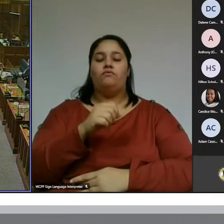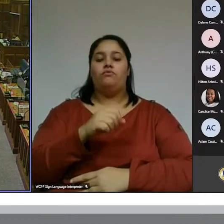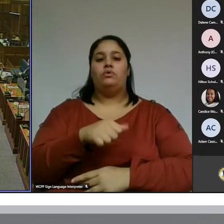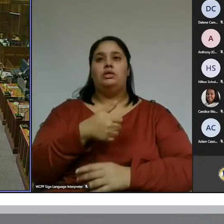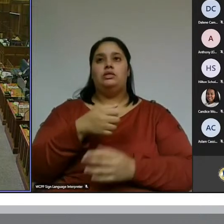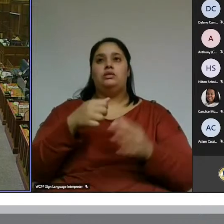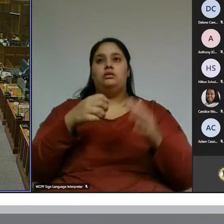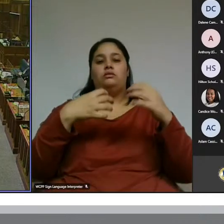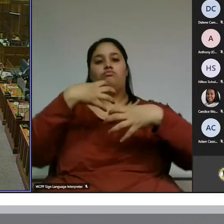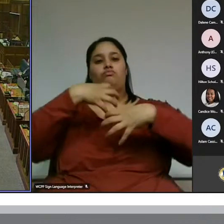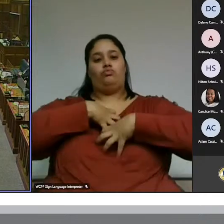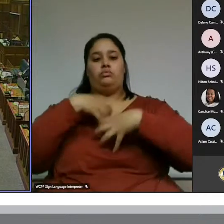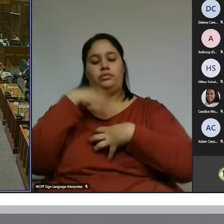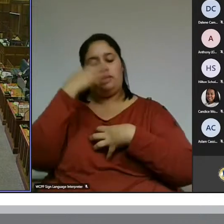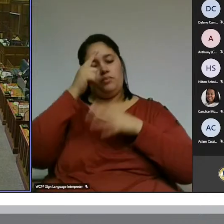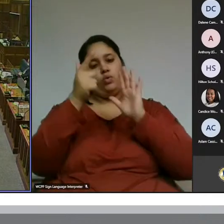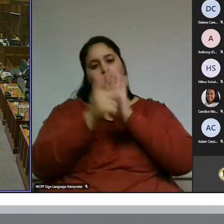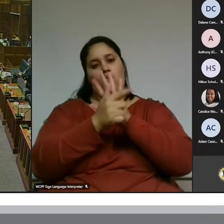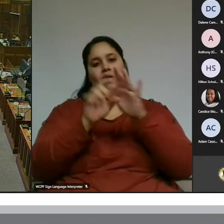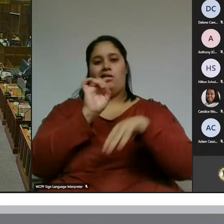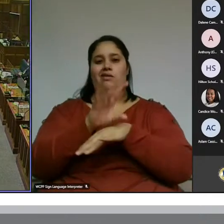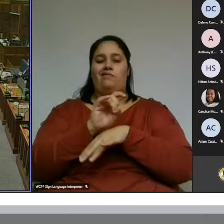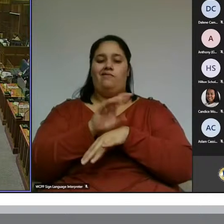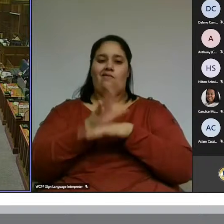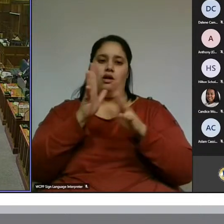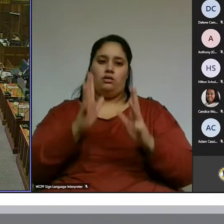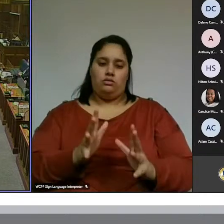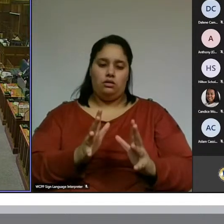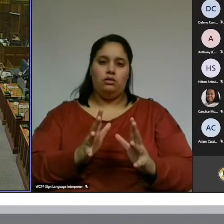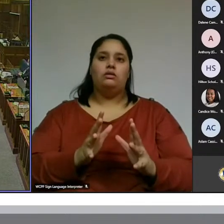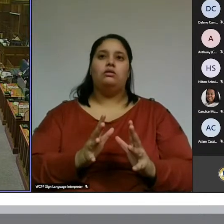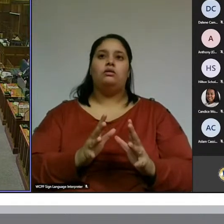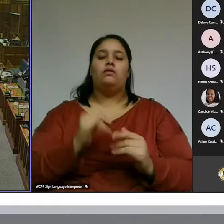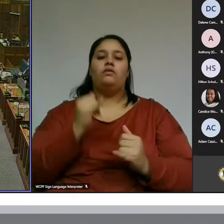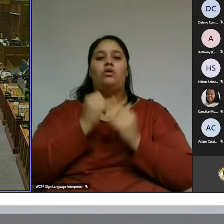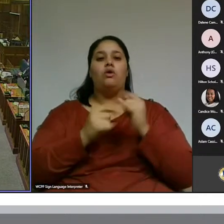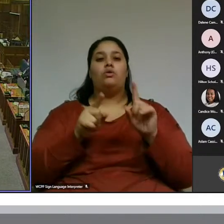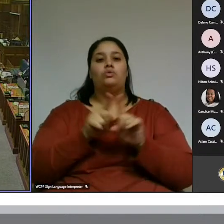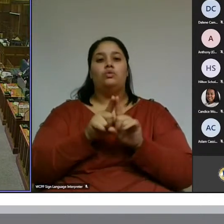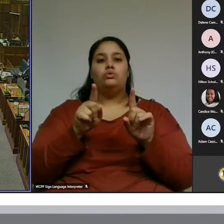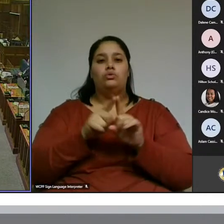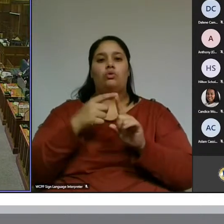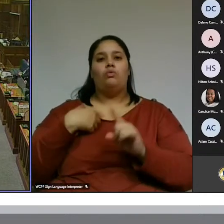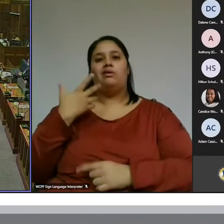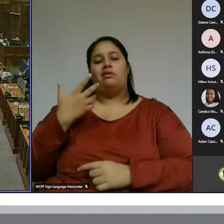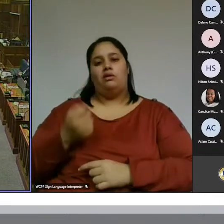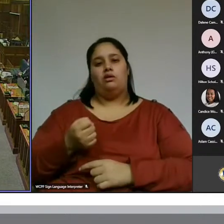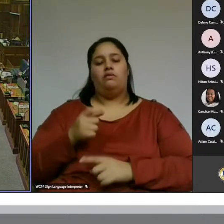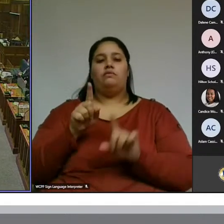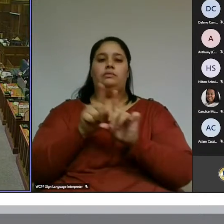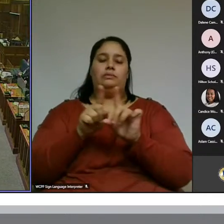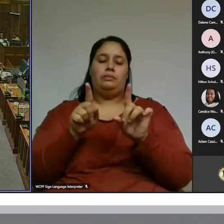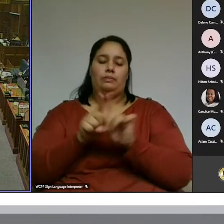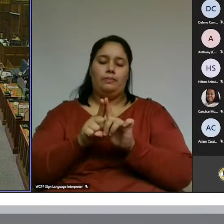Advisor, Ms. Tor. And then lastly, we have also